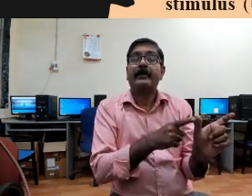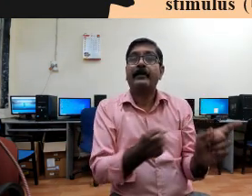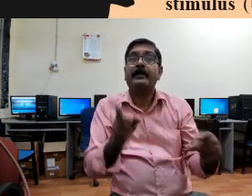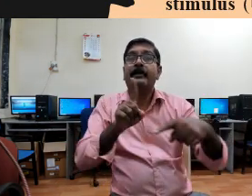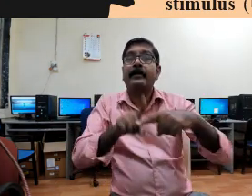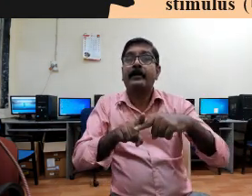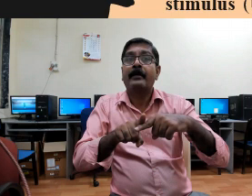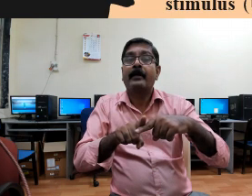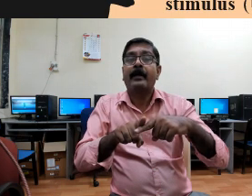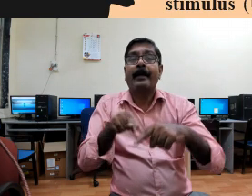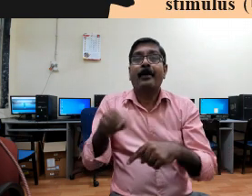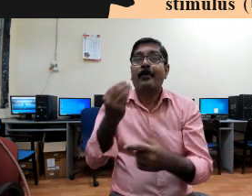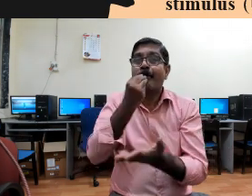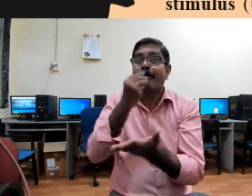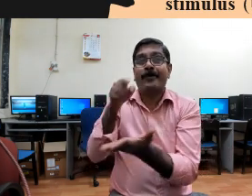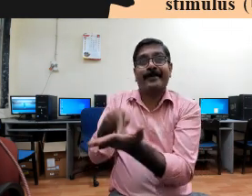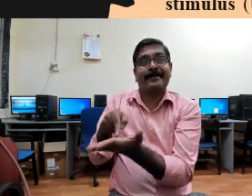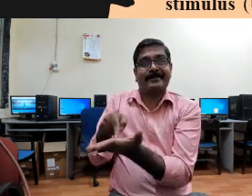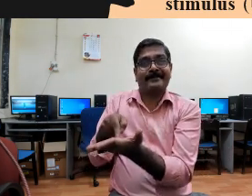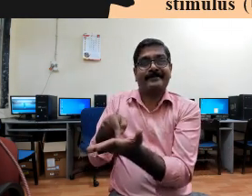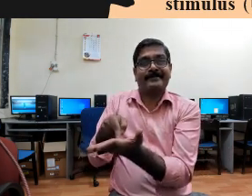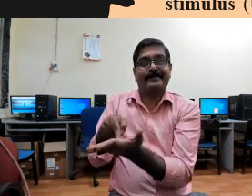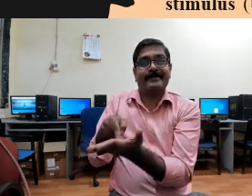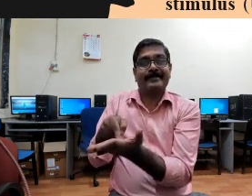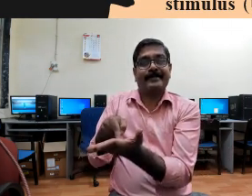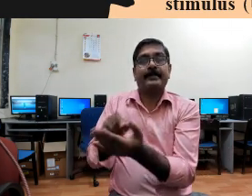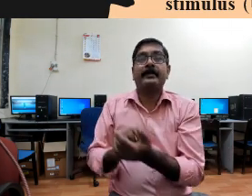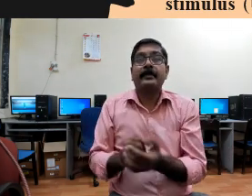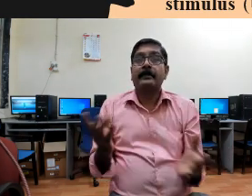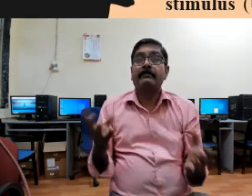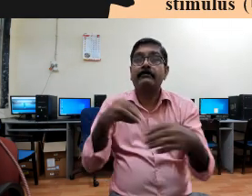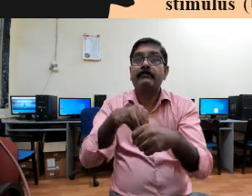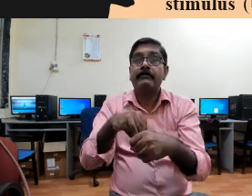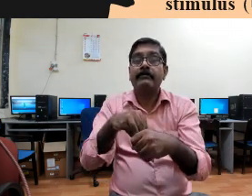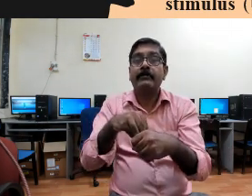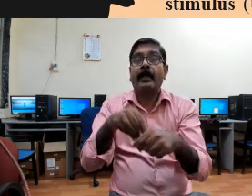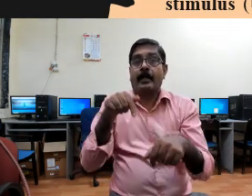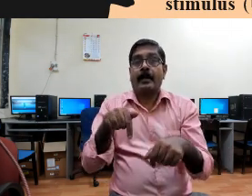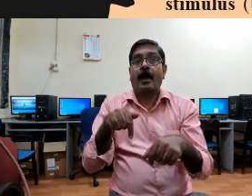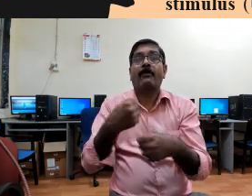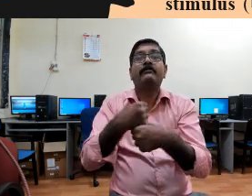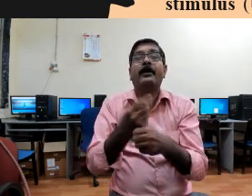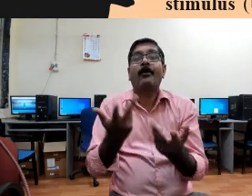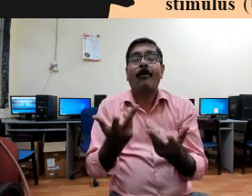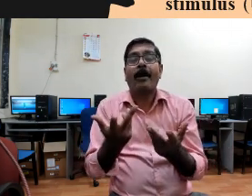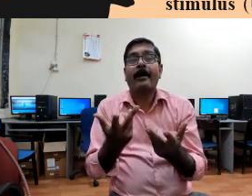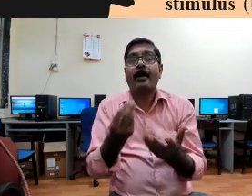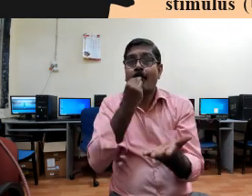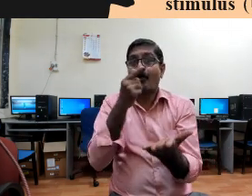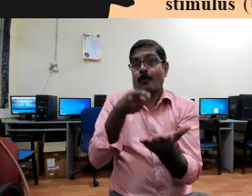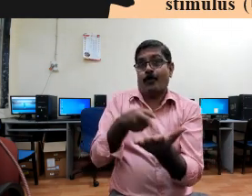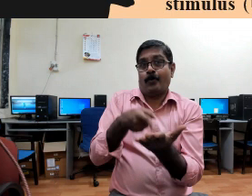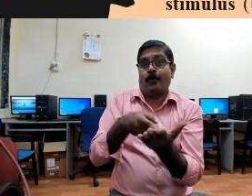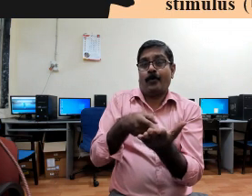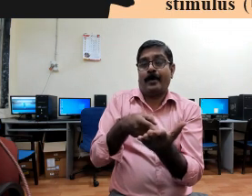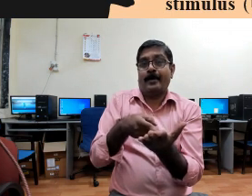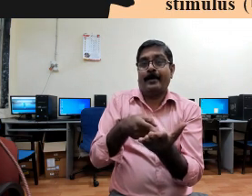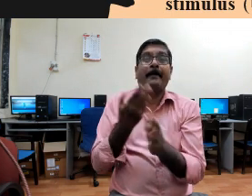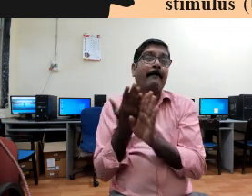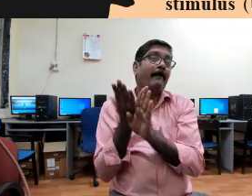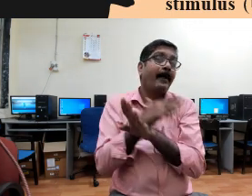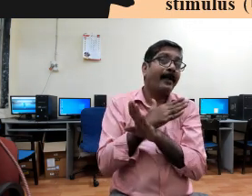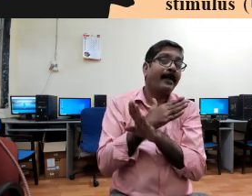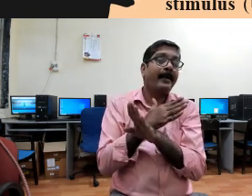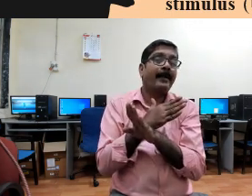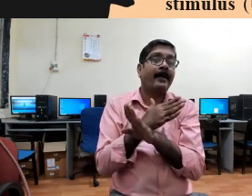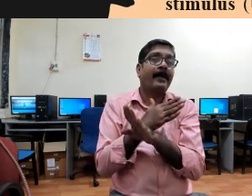is the food, is now known as the conditioned stimulus. After conditioning, the conditioned stimulus,